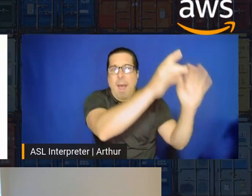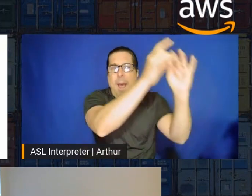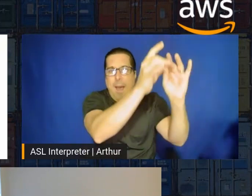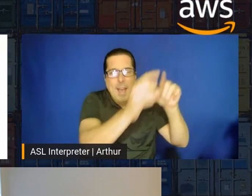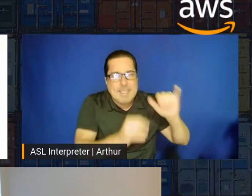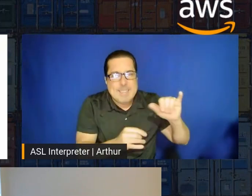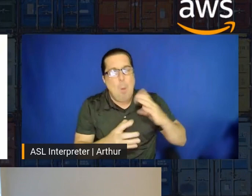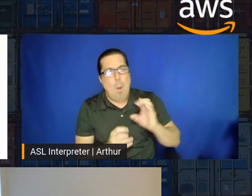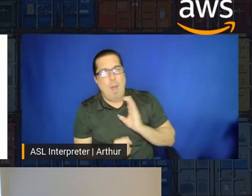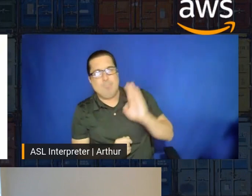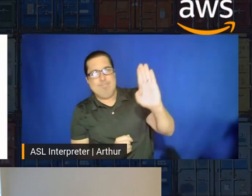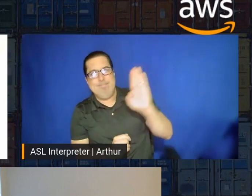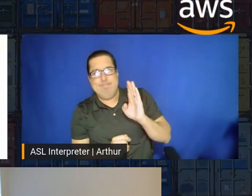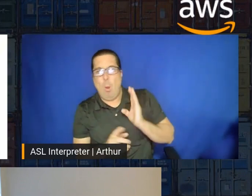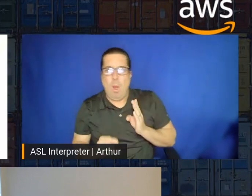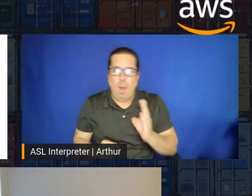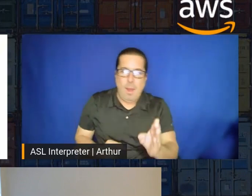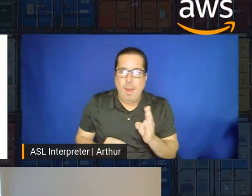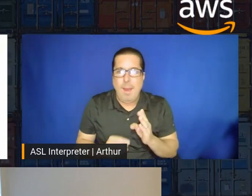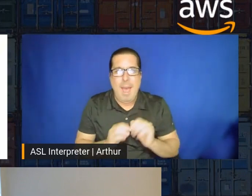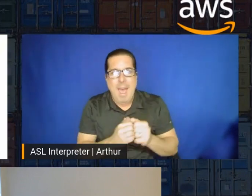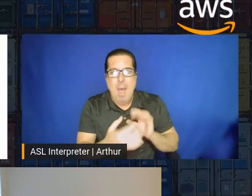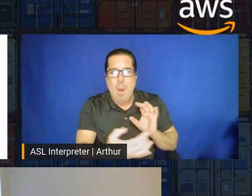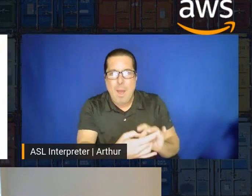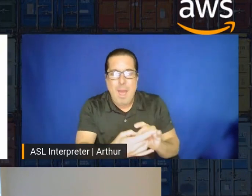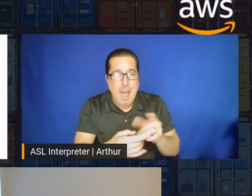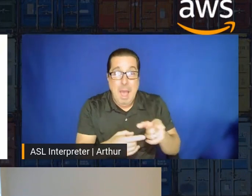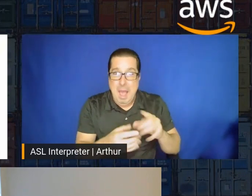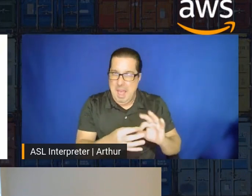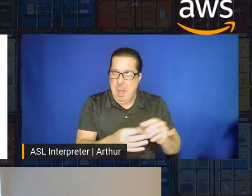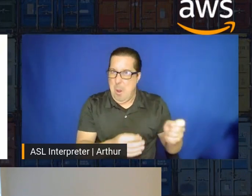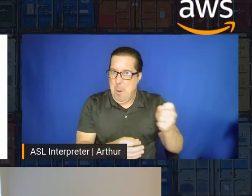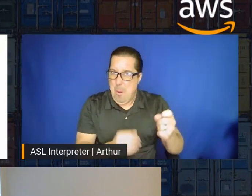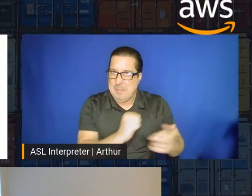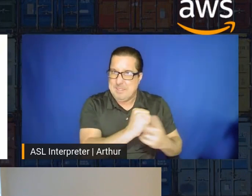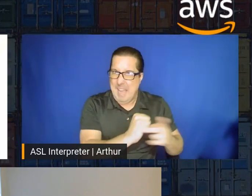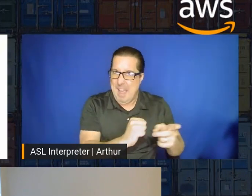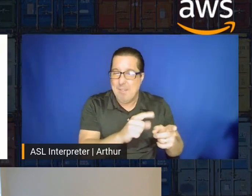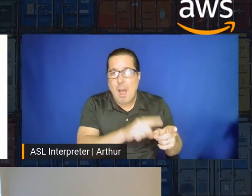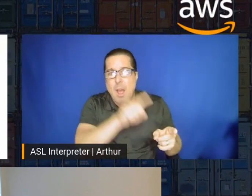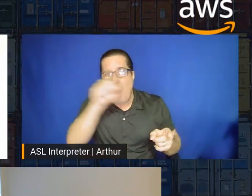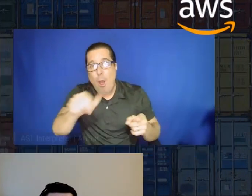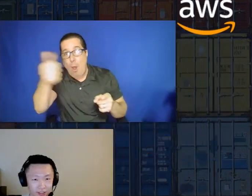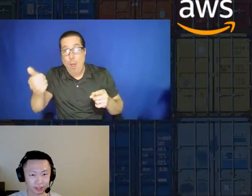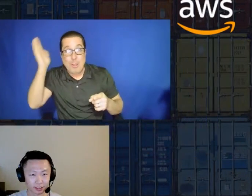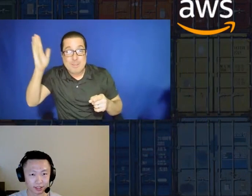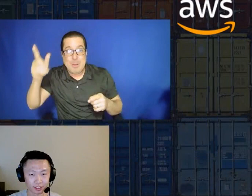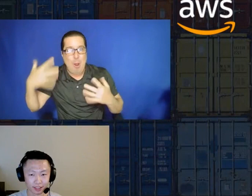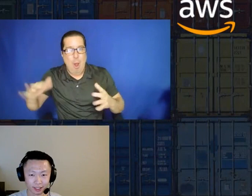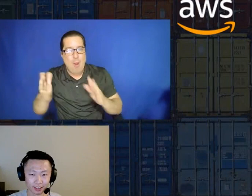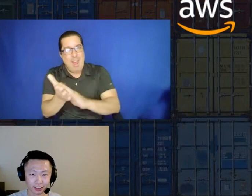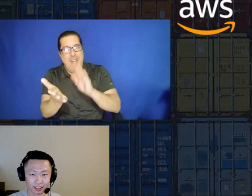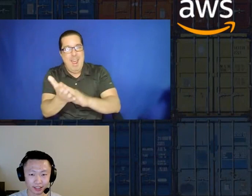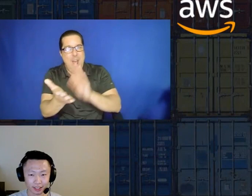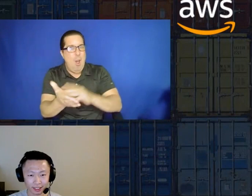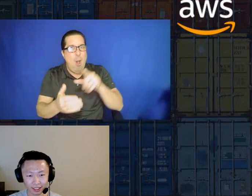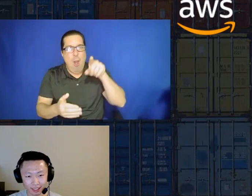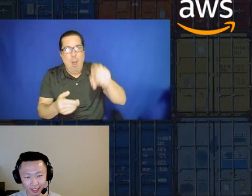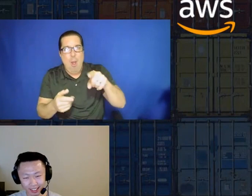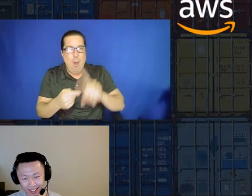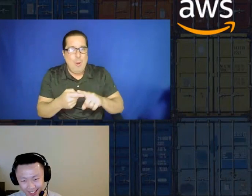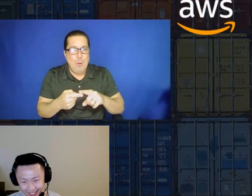today. I want to go to our next speaker here, who got a pretty big shout out already in the chat. Shuo